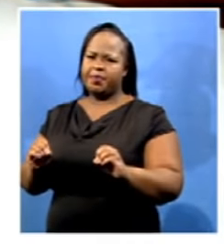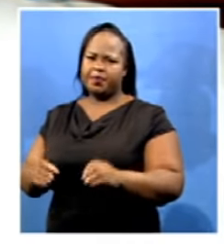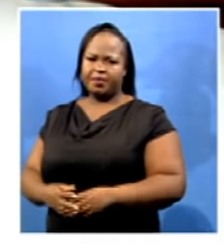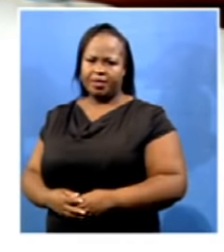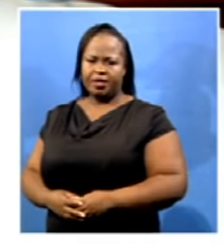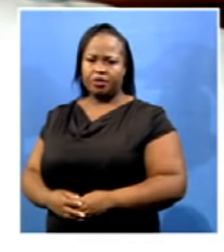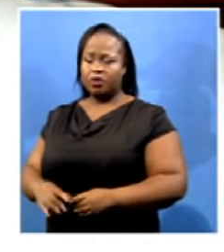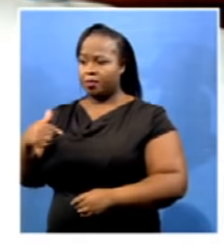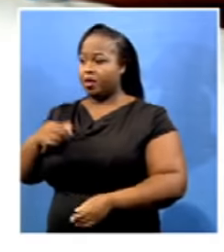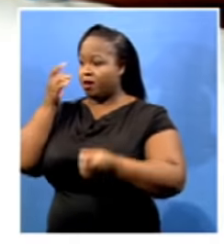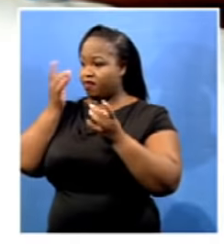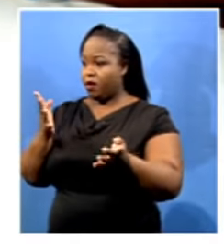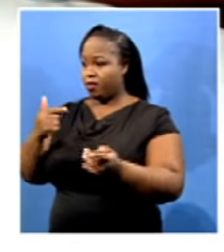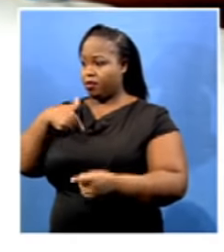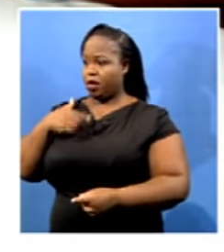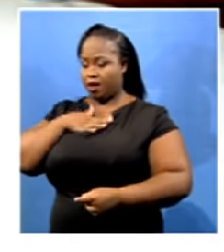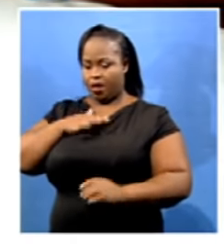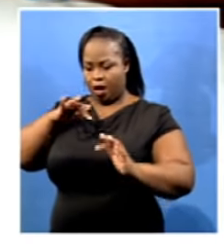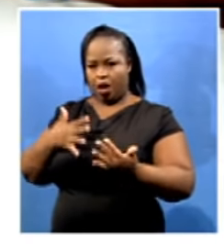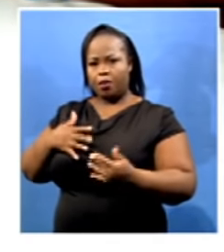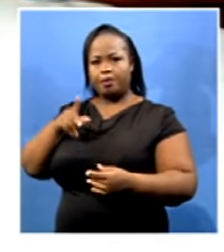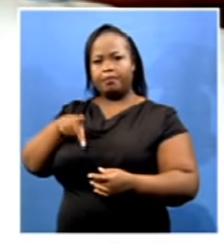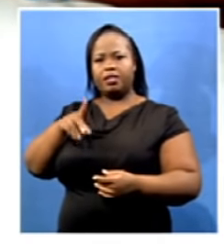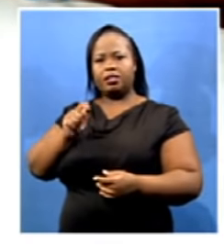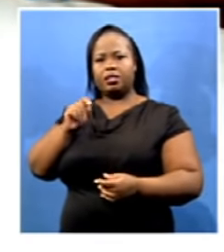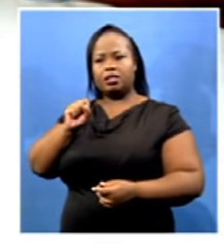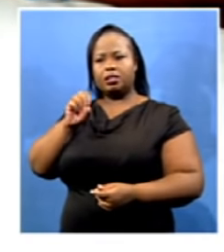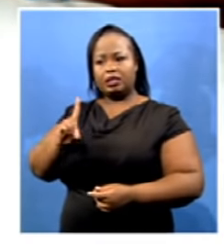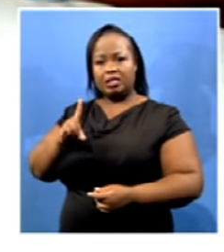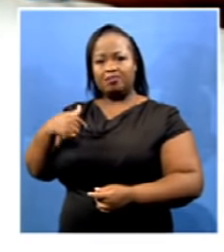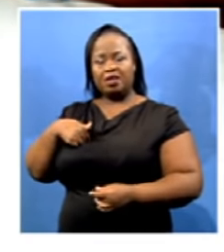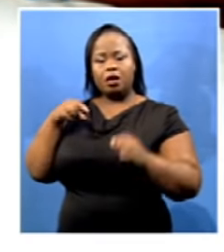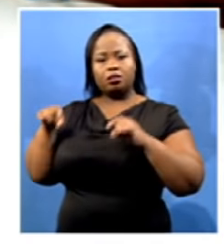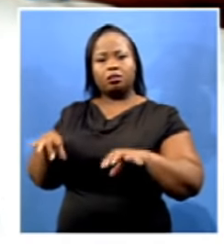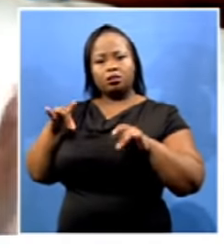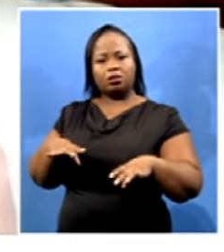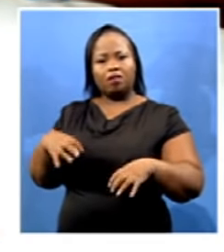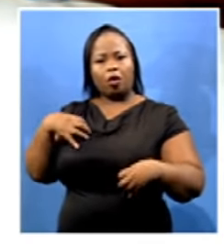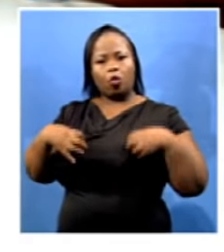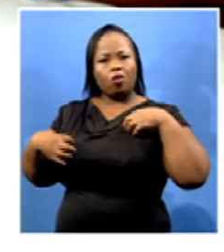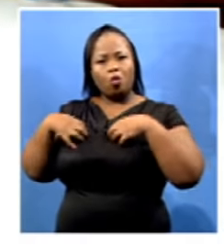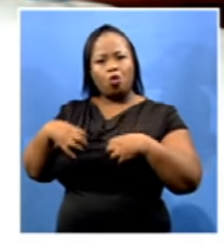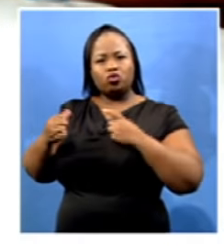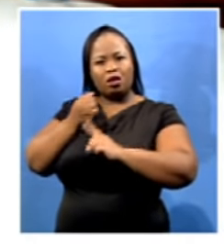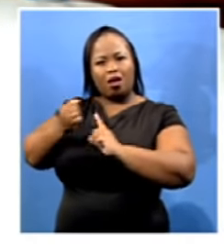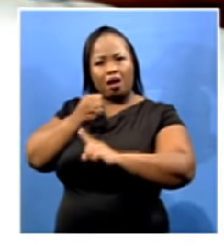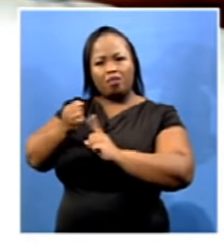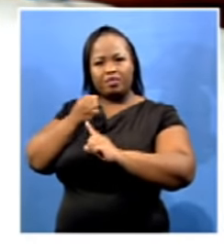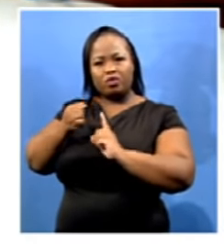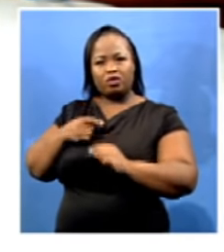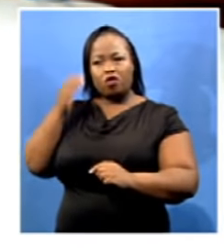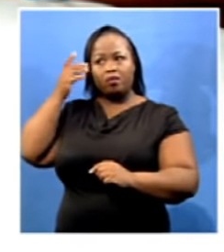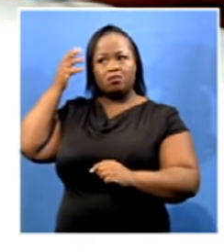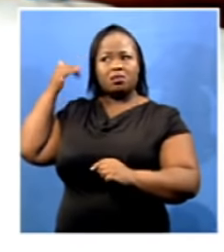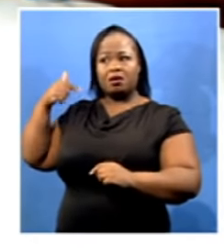I told them about how I felt, the PTSD I suffer from, you know, all those things that come with being